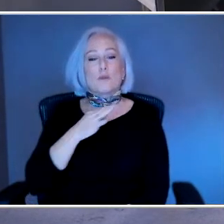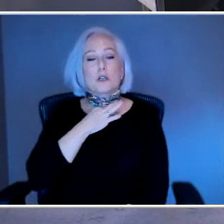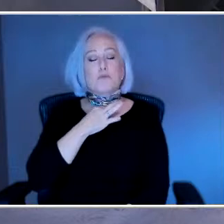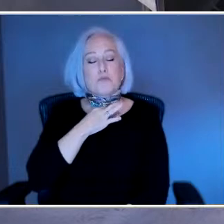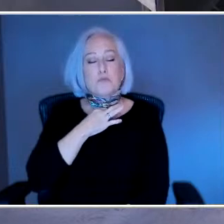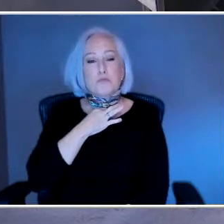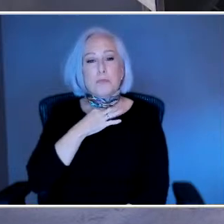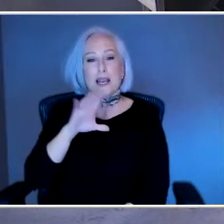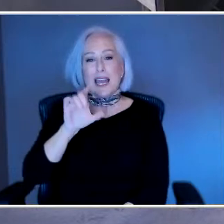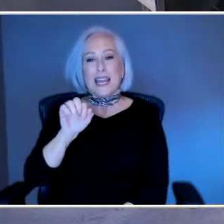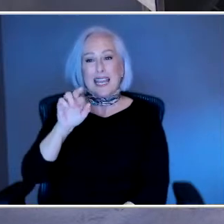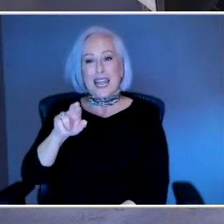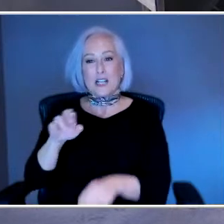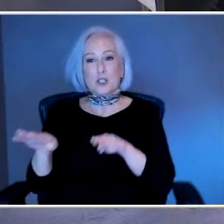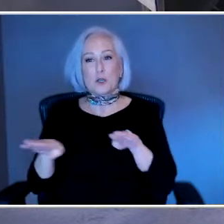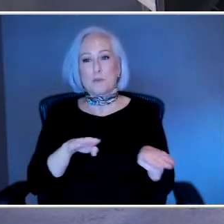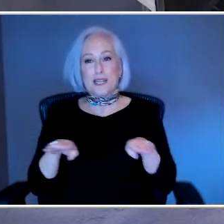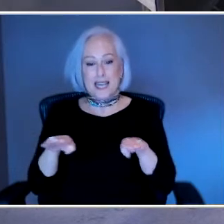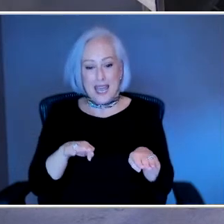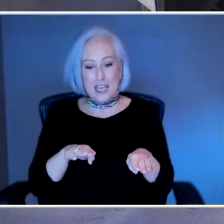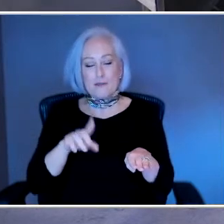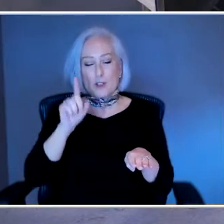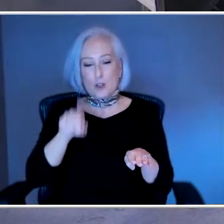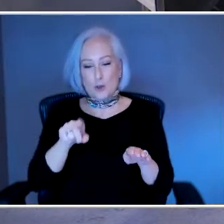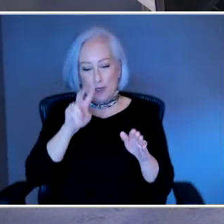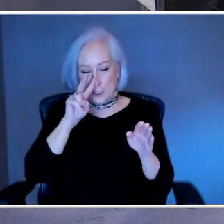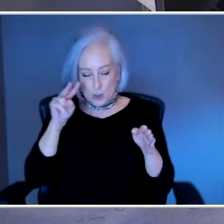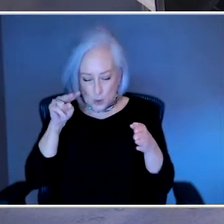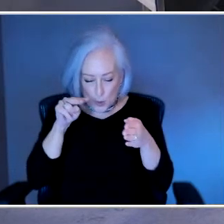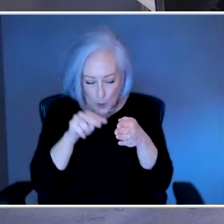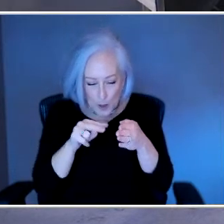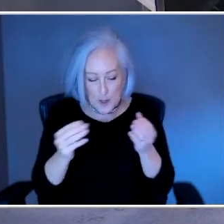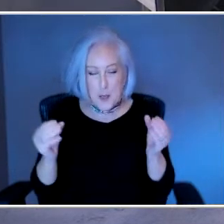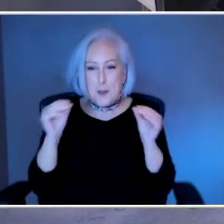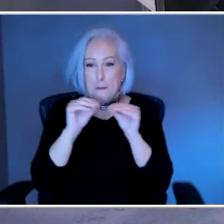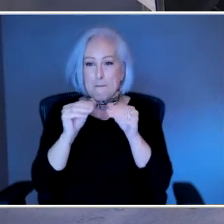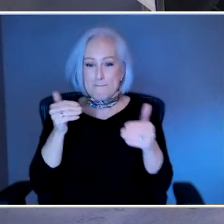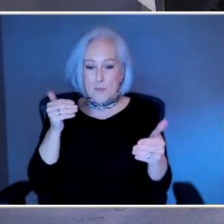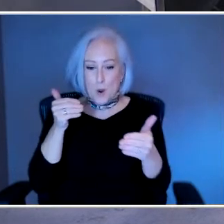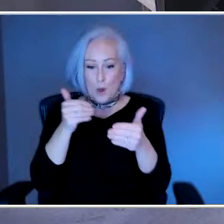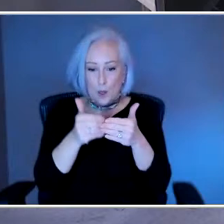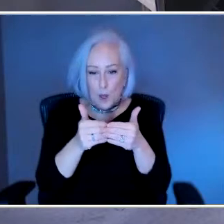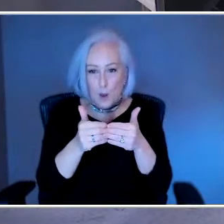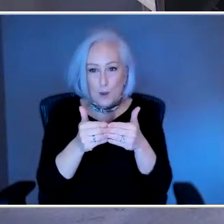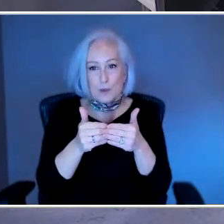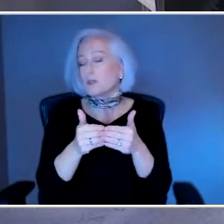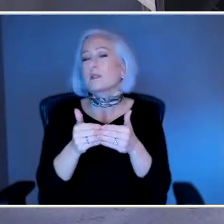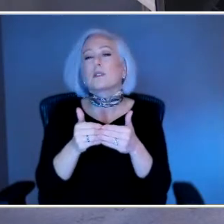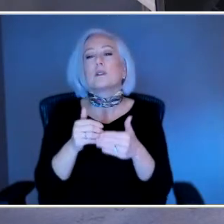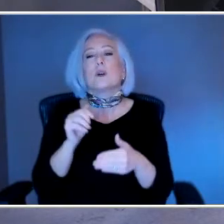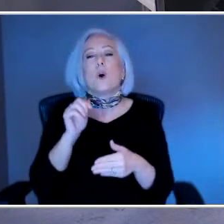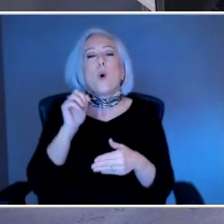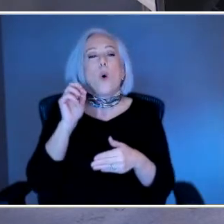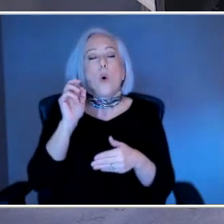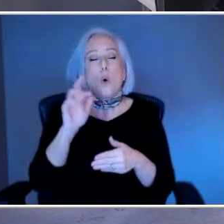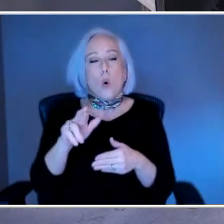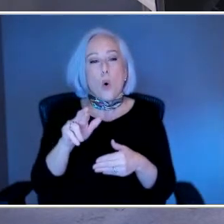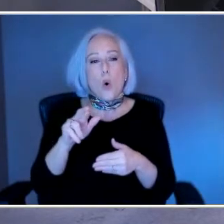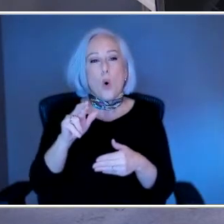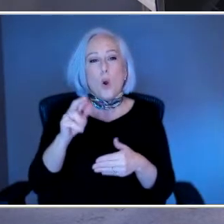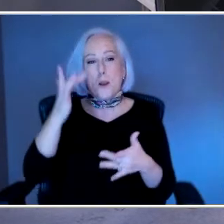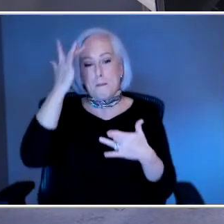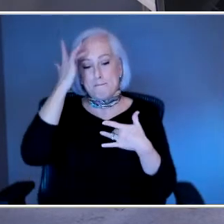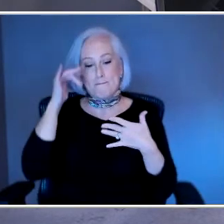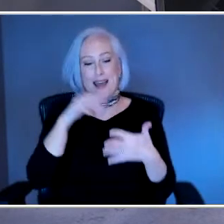need to take a closer look at, that you need to take a closer look at the pathology, or is the pathology deep dive part of the treatment for